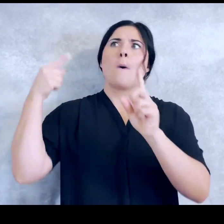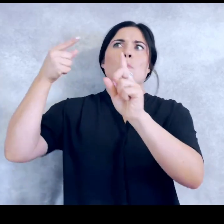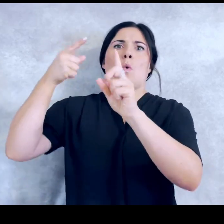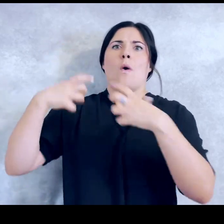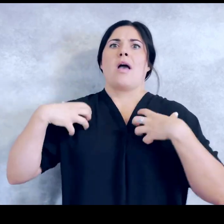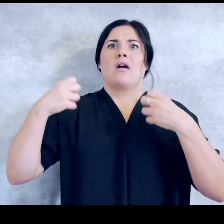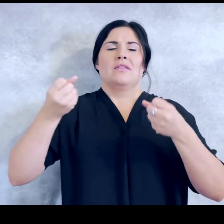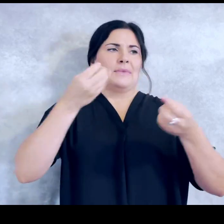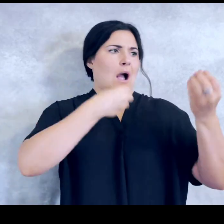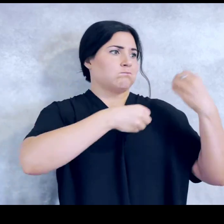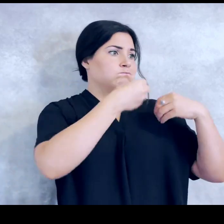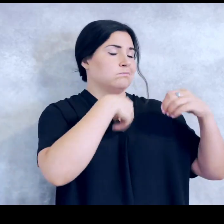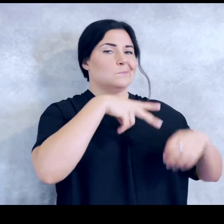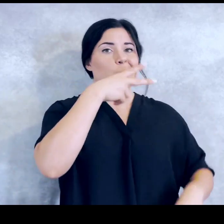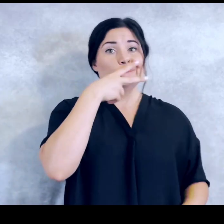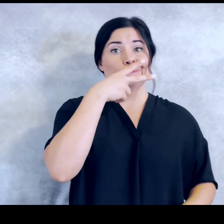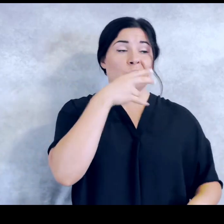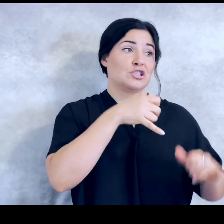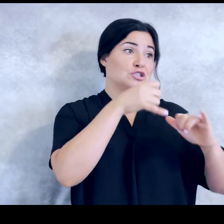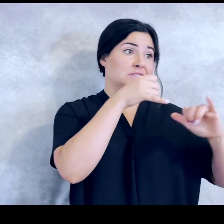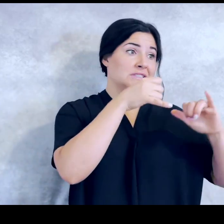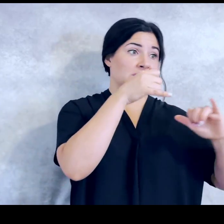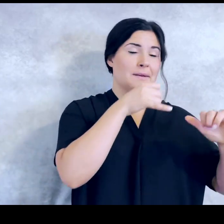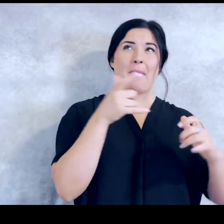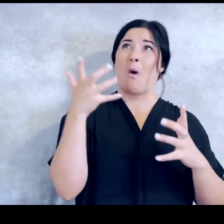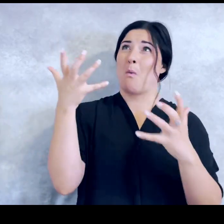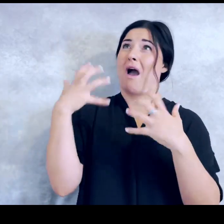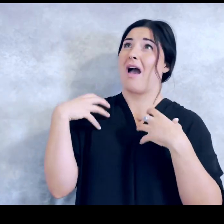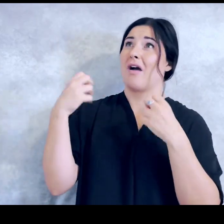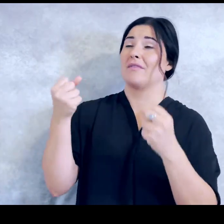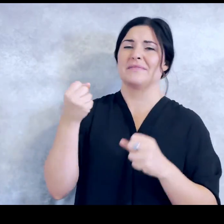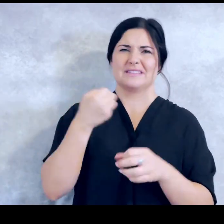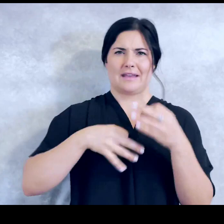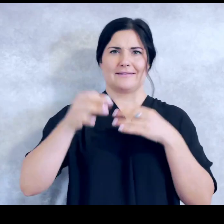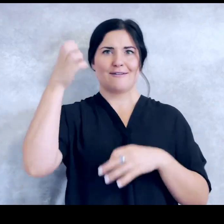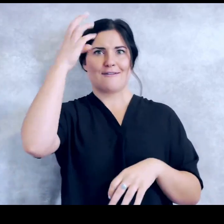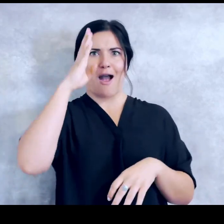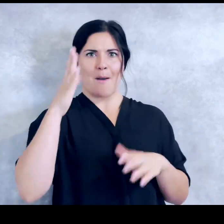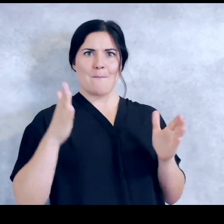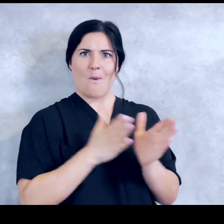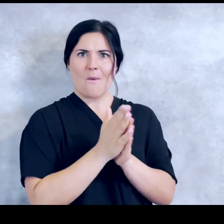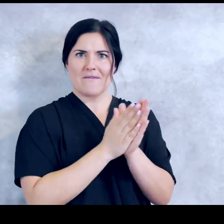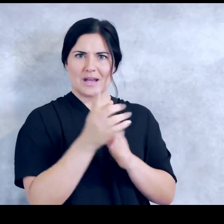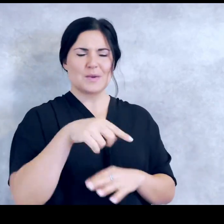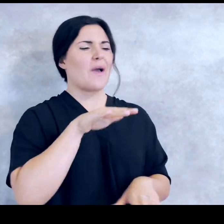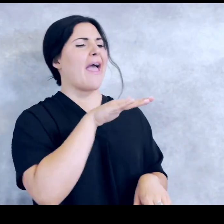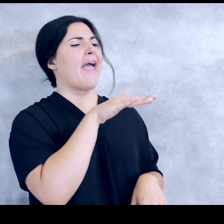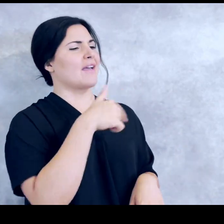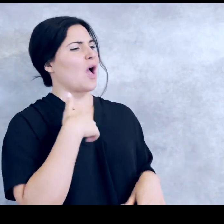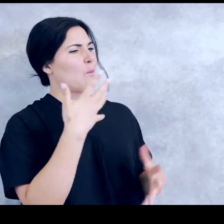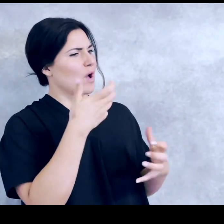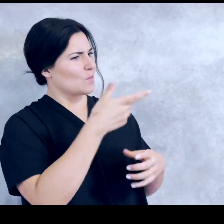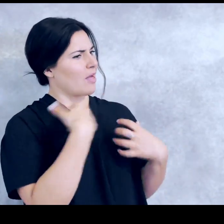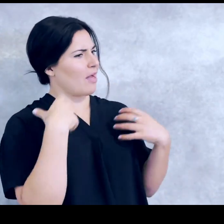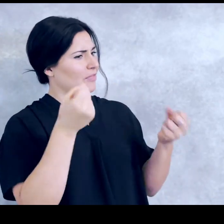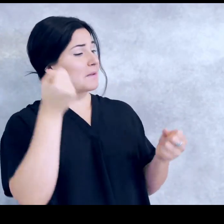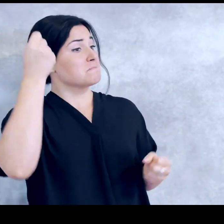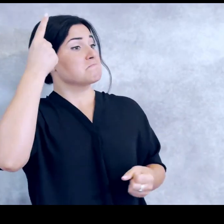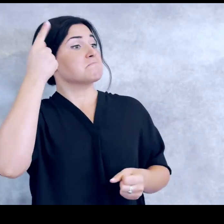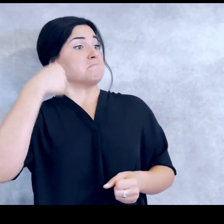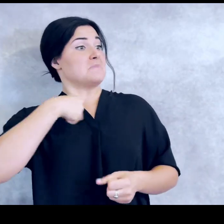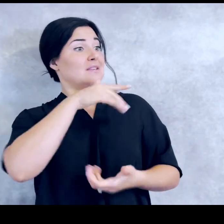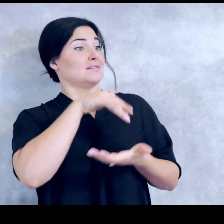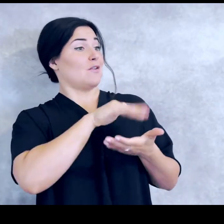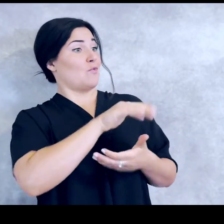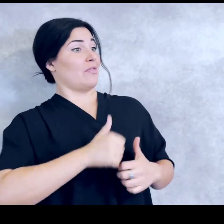made this your motivating factor, but you keep eating, you keep smoking, you keep drinking. But if God was your motivation, He would tell you, listen, I want you to be healthy, but if